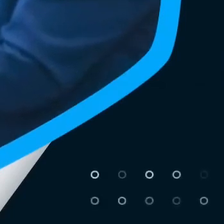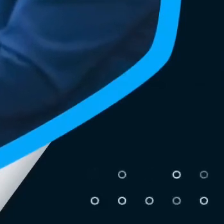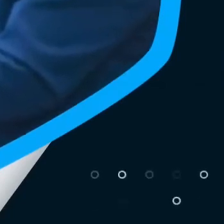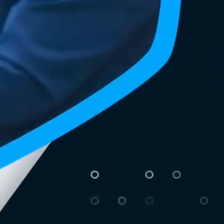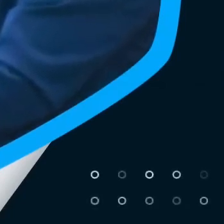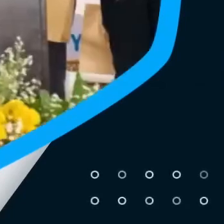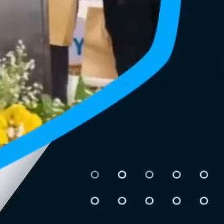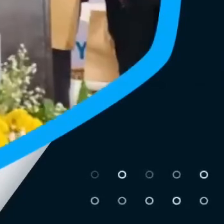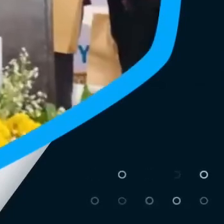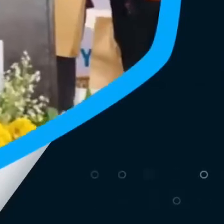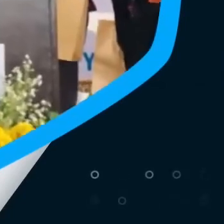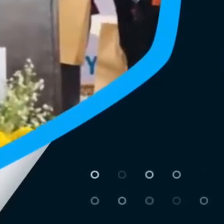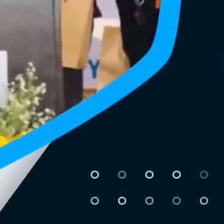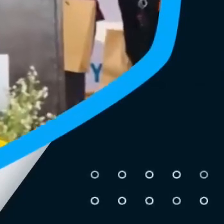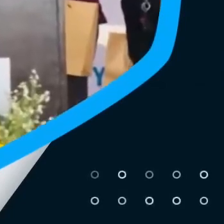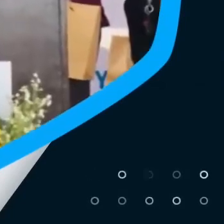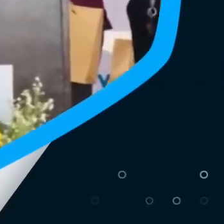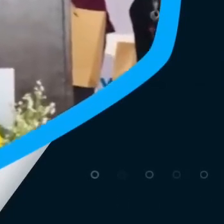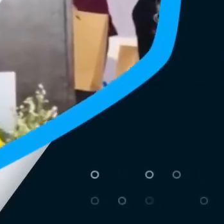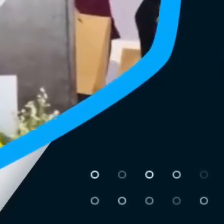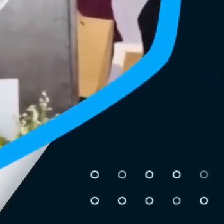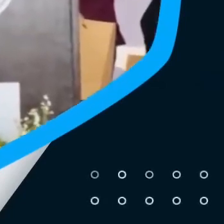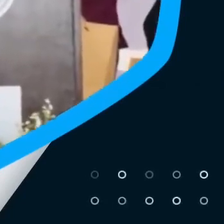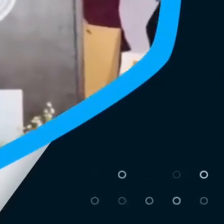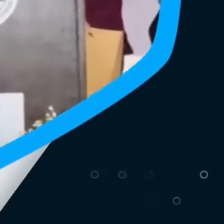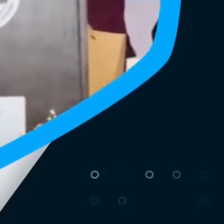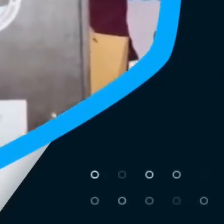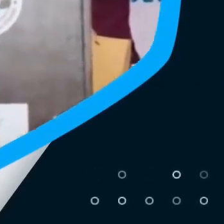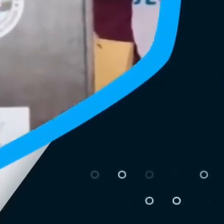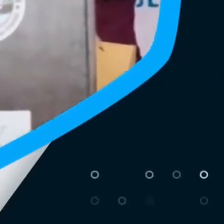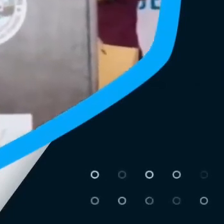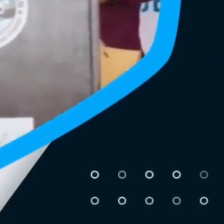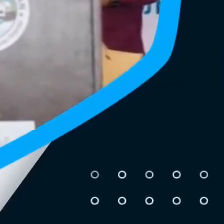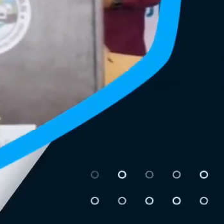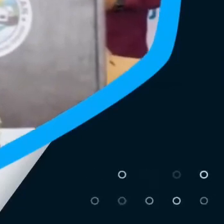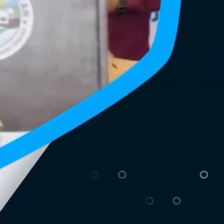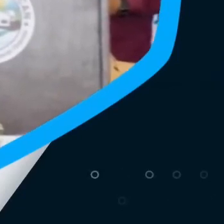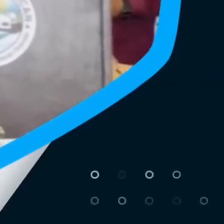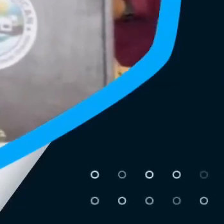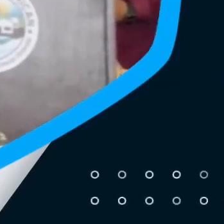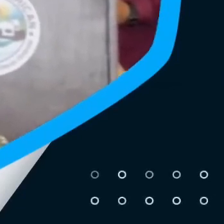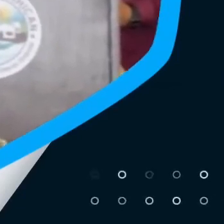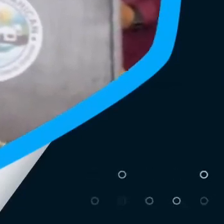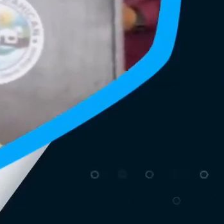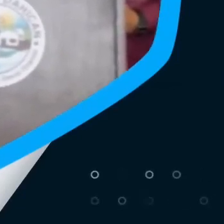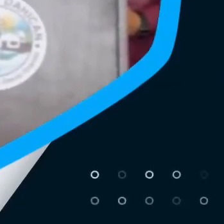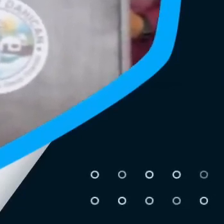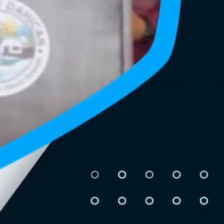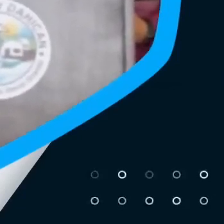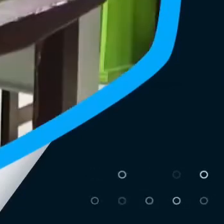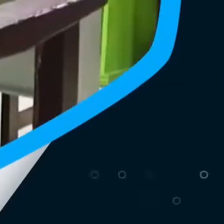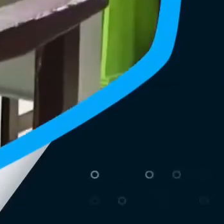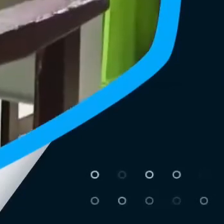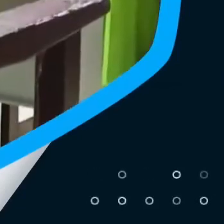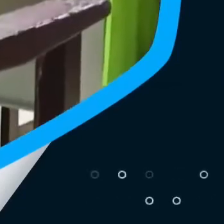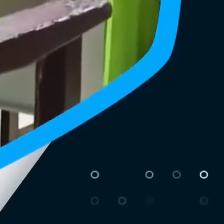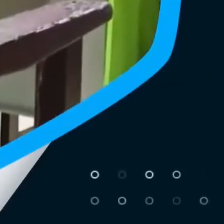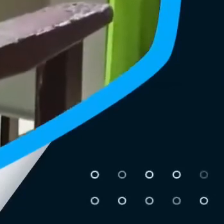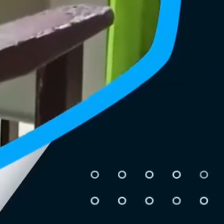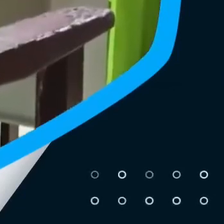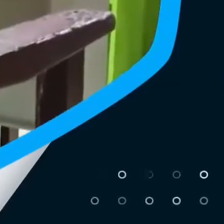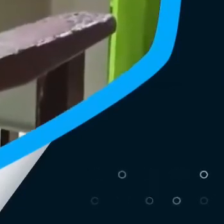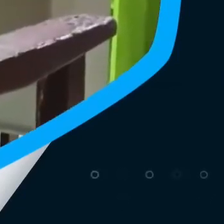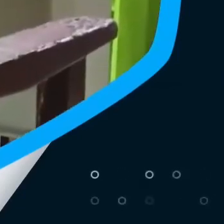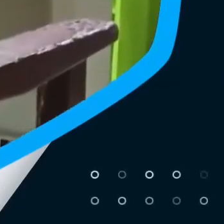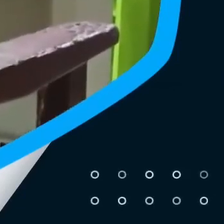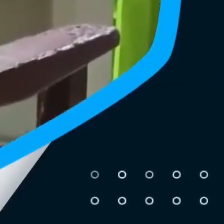height of pandemic and the birth of Northern Davao Mission, he was called to serve as the executive secretary. Seth